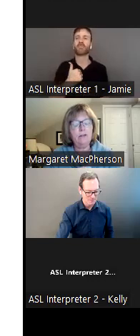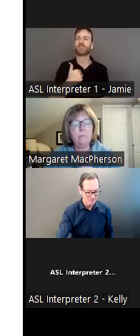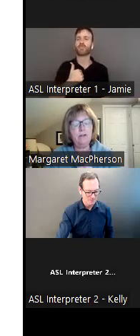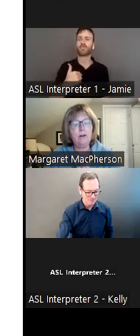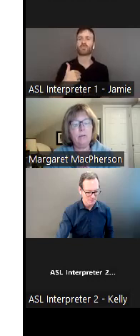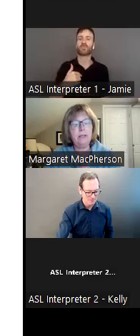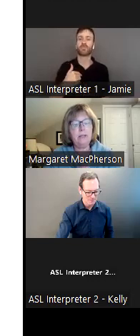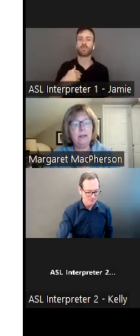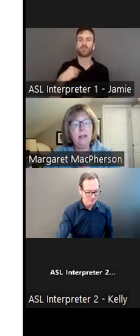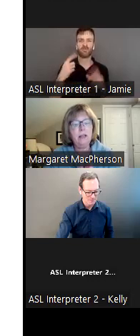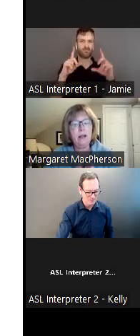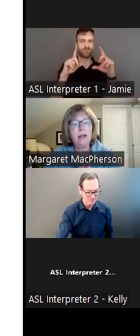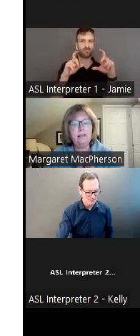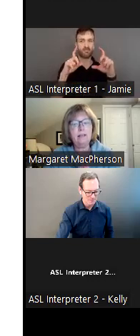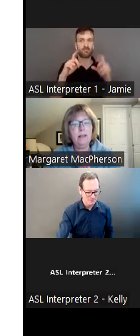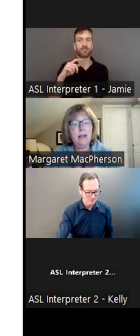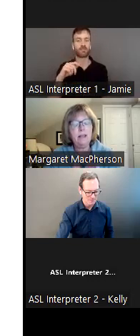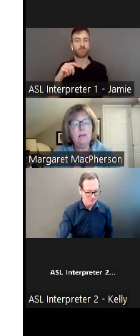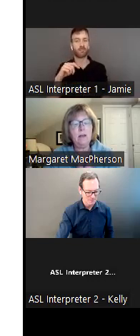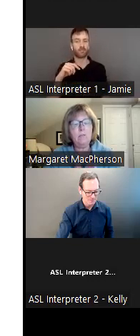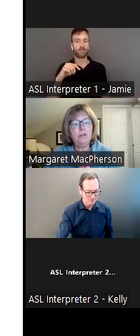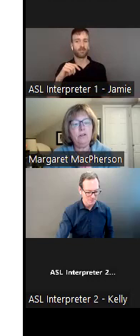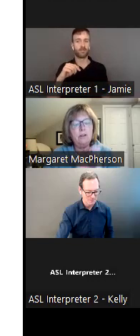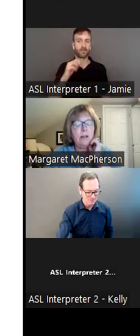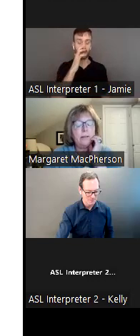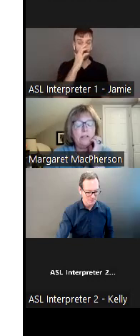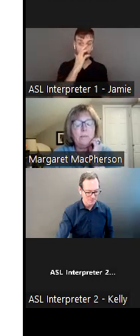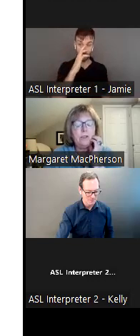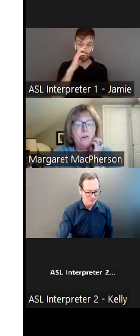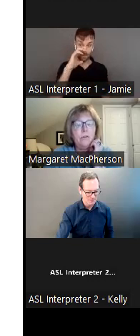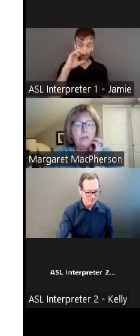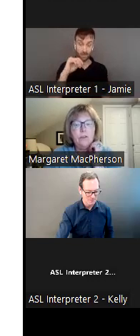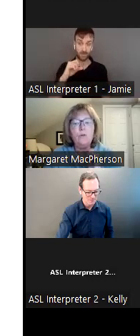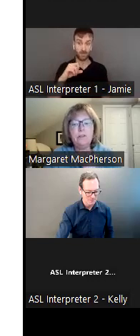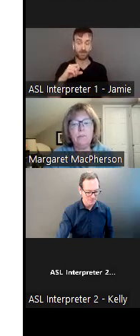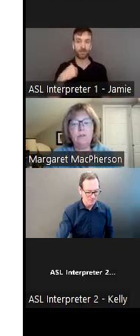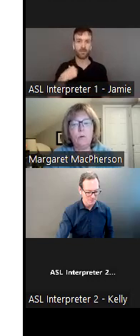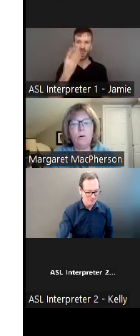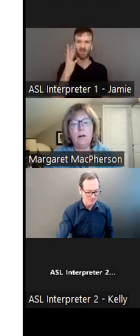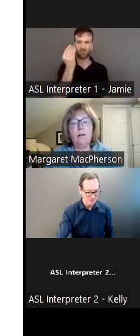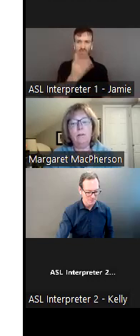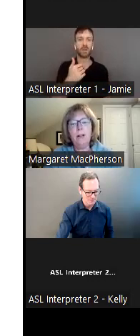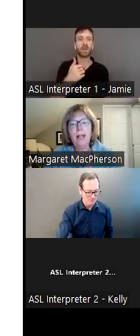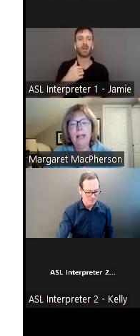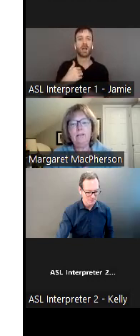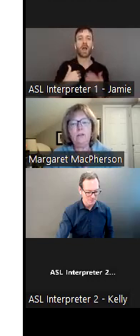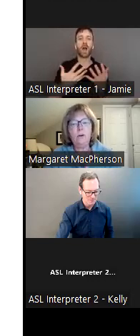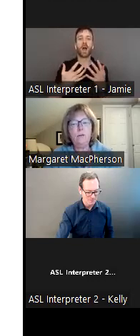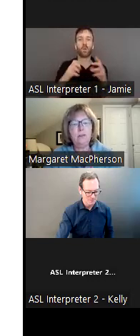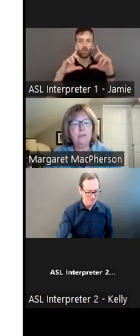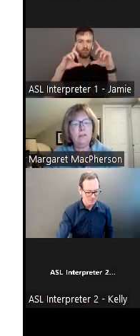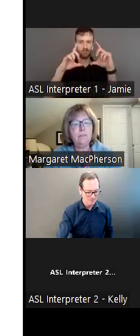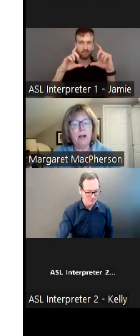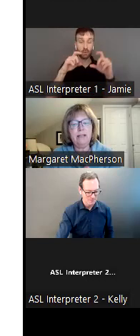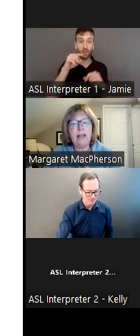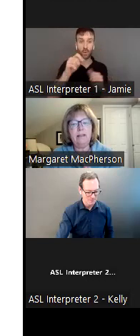I took a picture of him. I said, I want you to, I'm going to take a picture of you as the Christmas oracle. And so